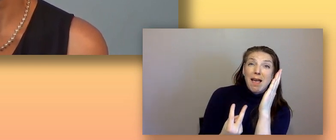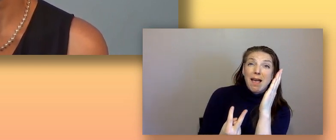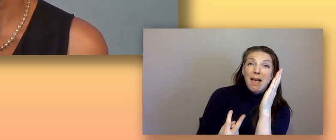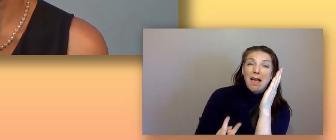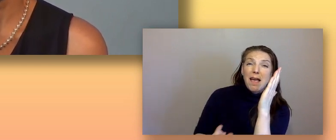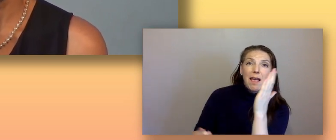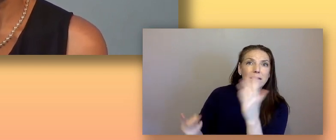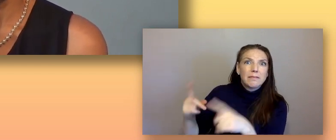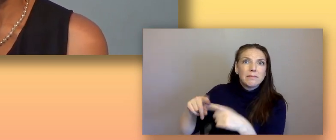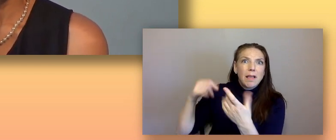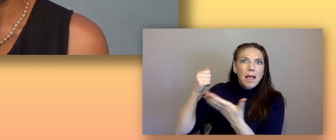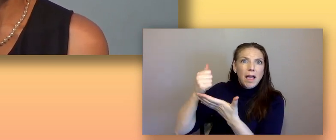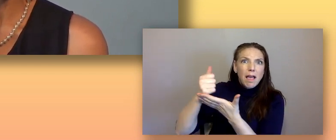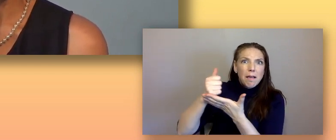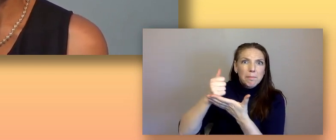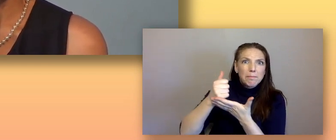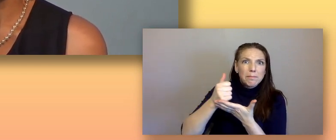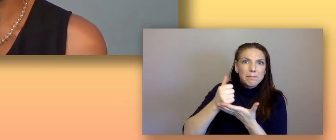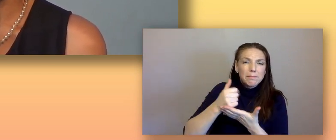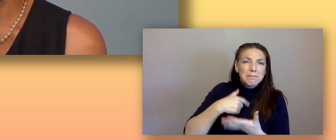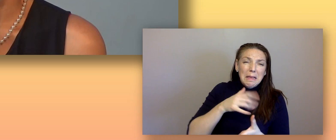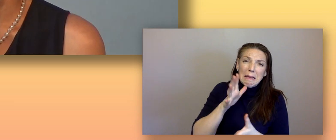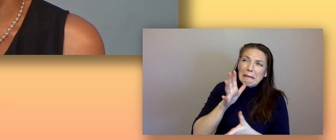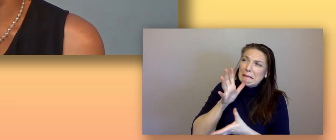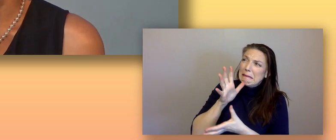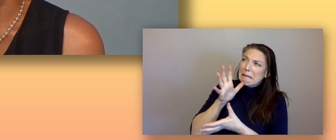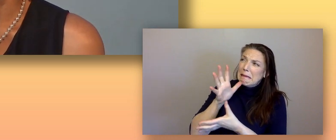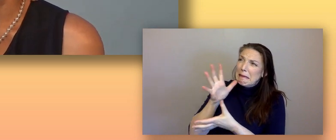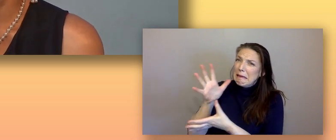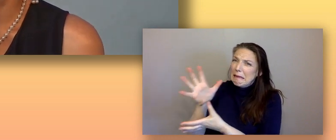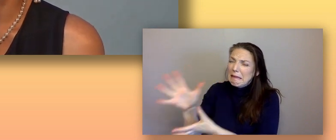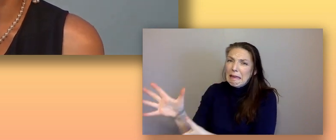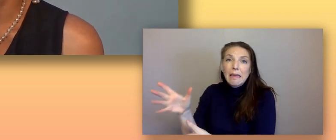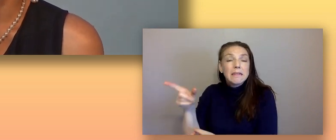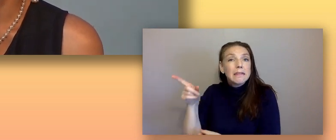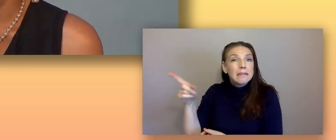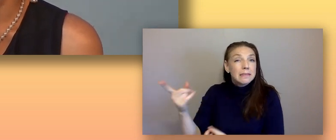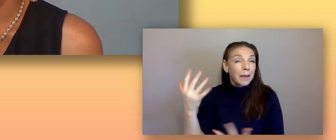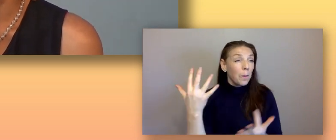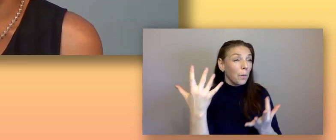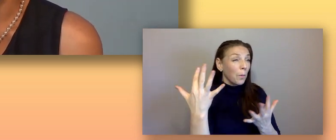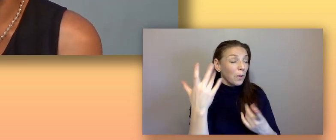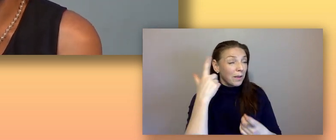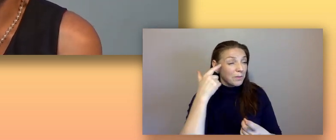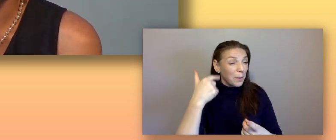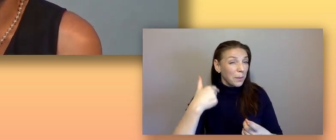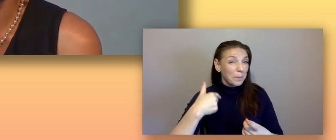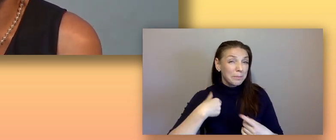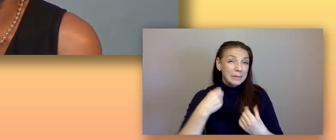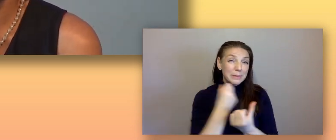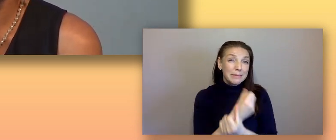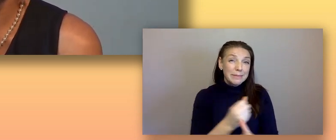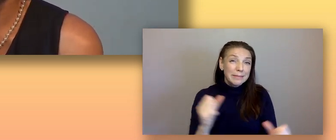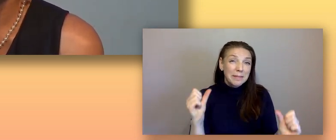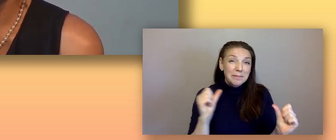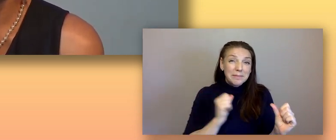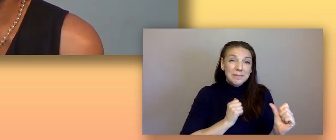it. They watched me click and flail as I fought for air, and I hated them for